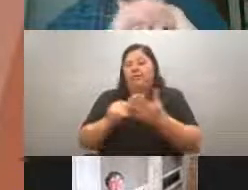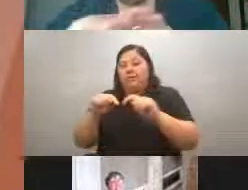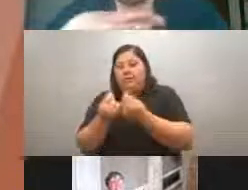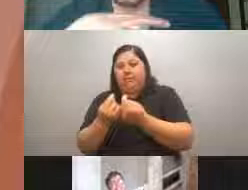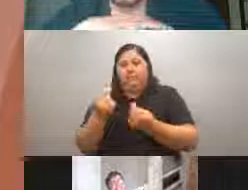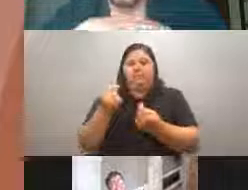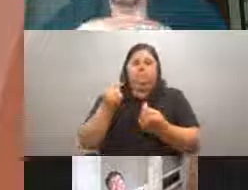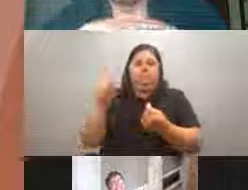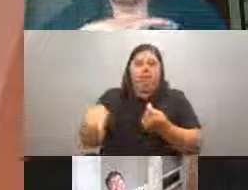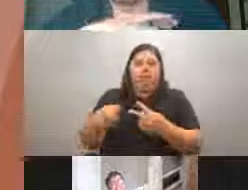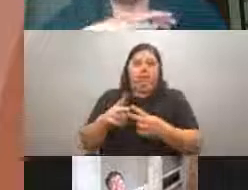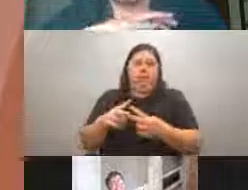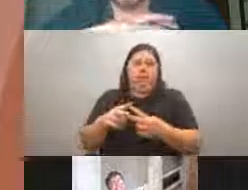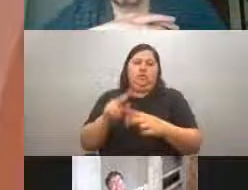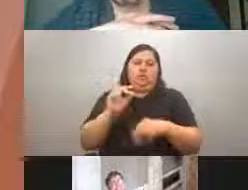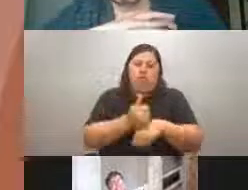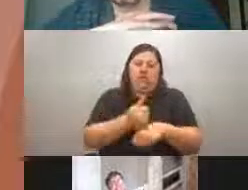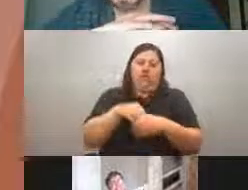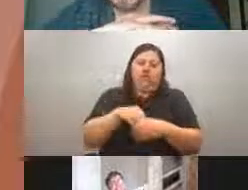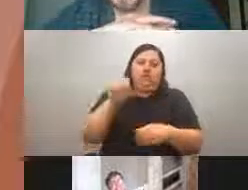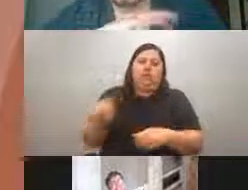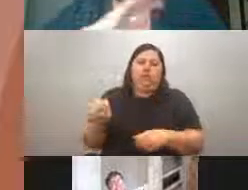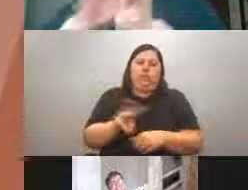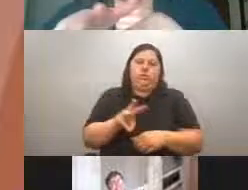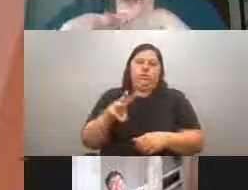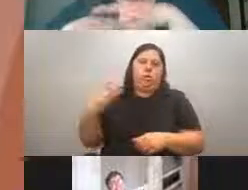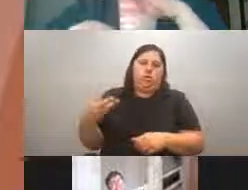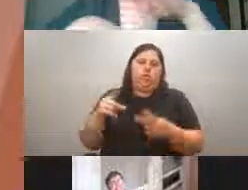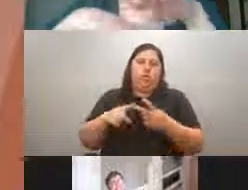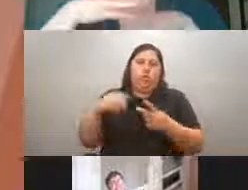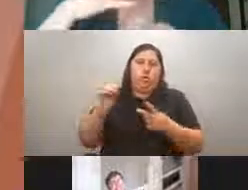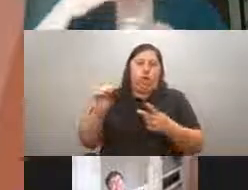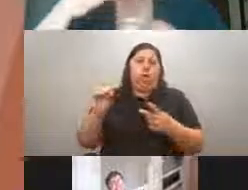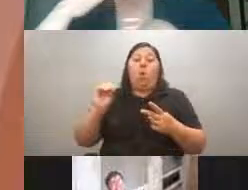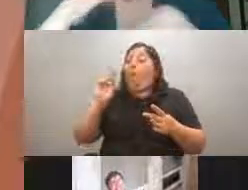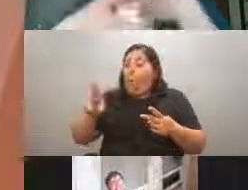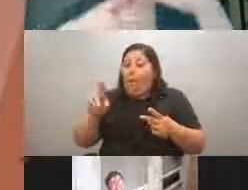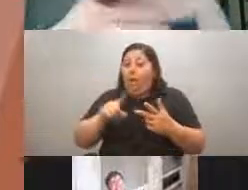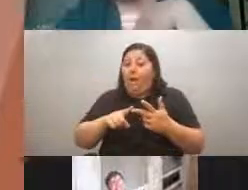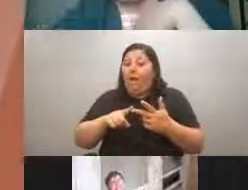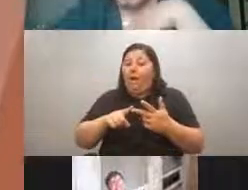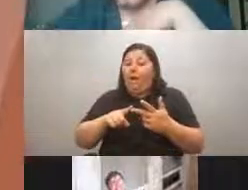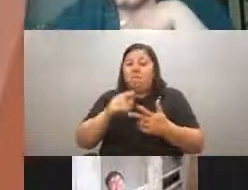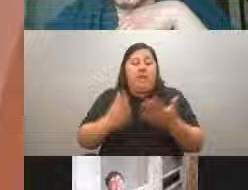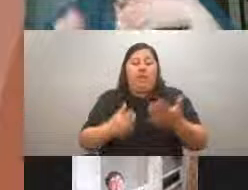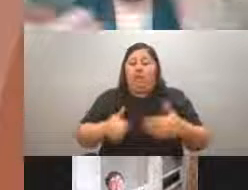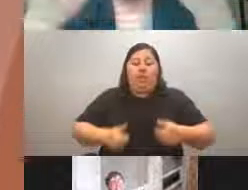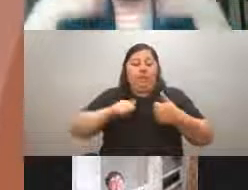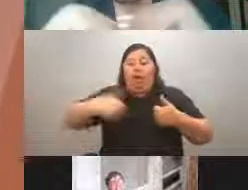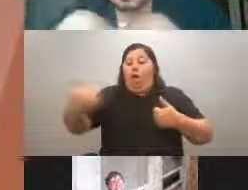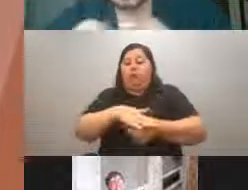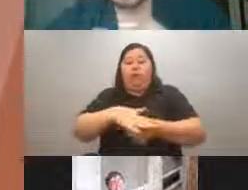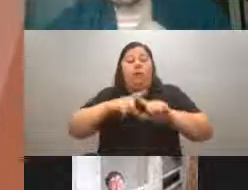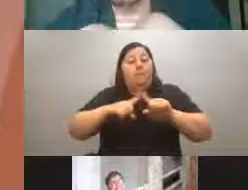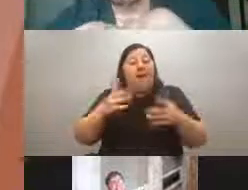uh, based in Washington or Southwest Washington or Oregon, or artists who don't live actually in the region, but